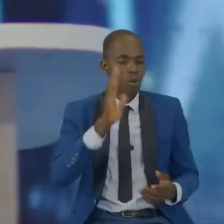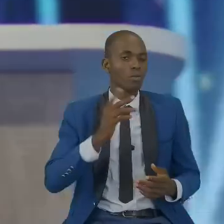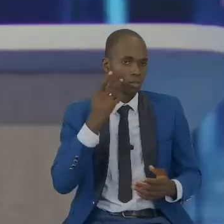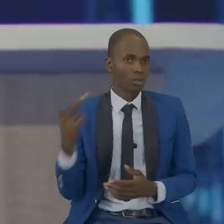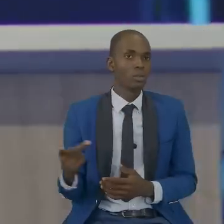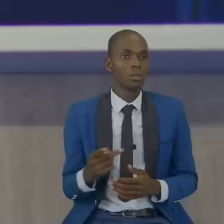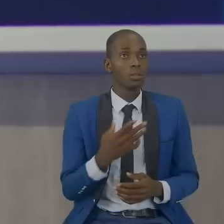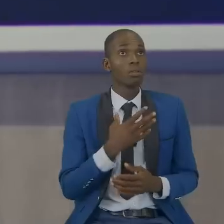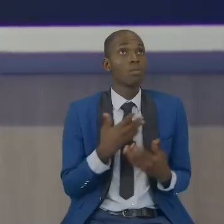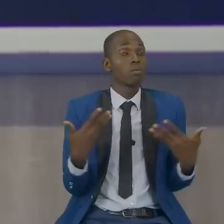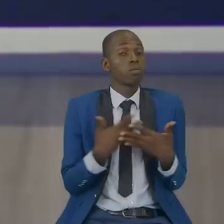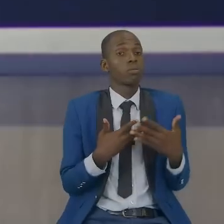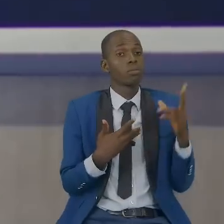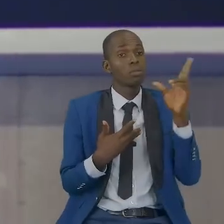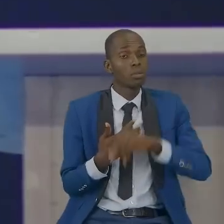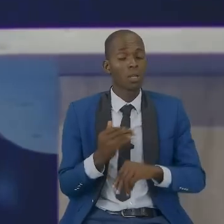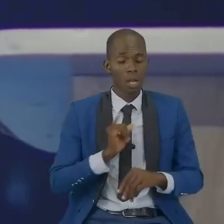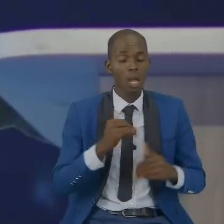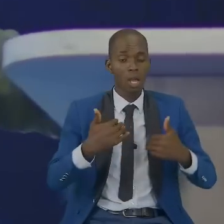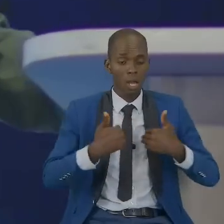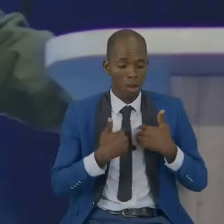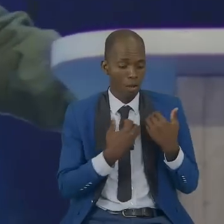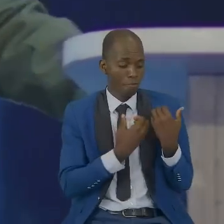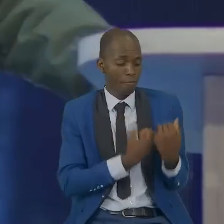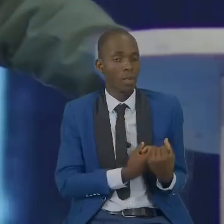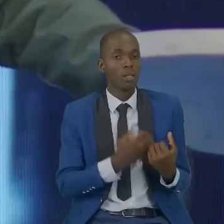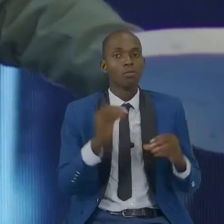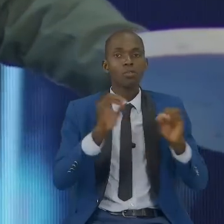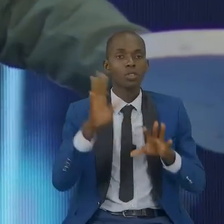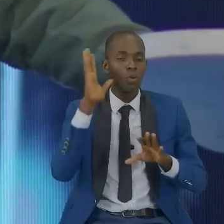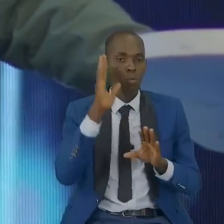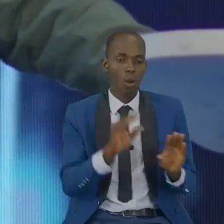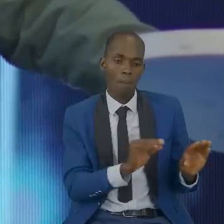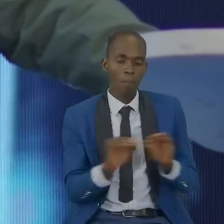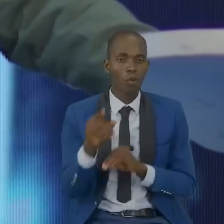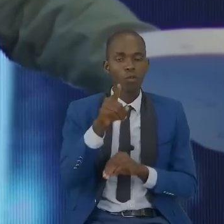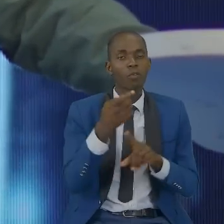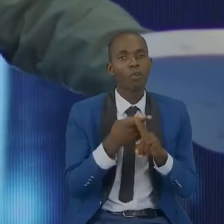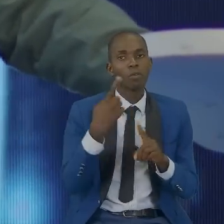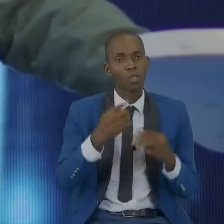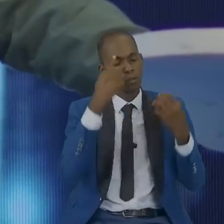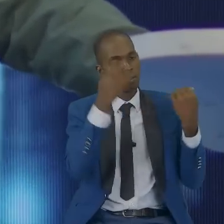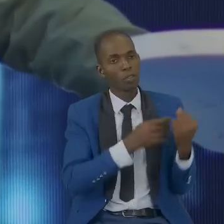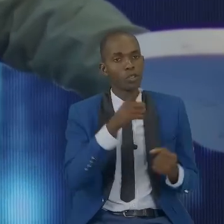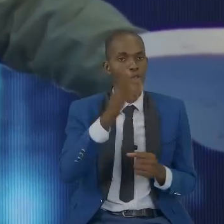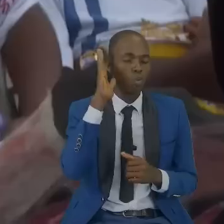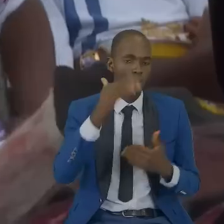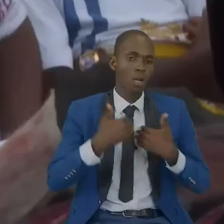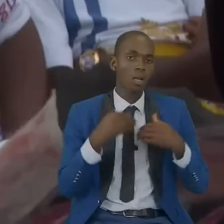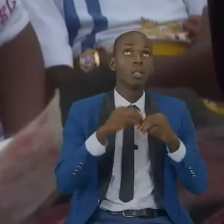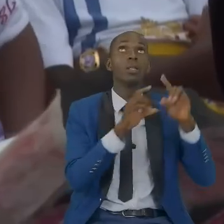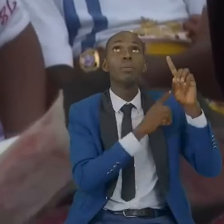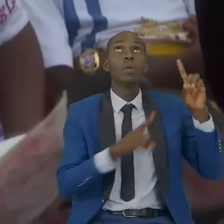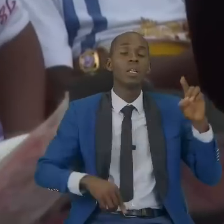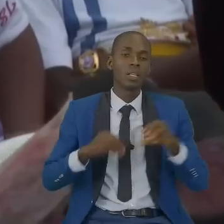and nothing will shake you from the faith that you have in the Lord in Jesus'